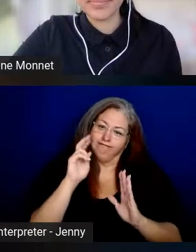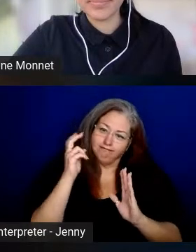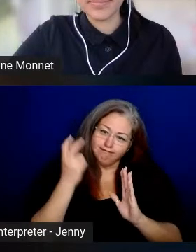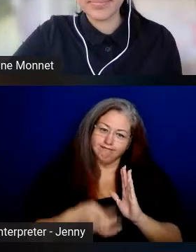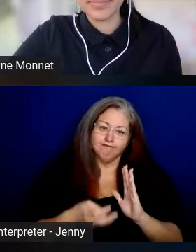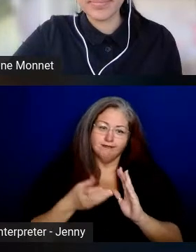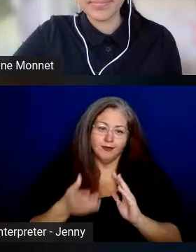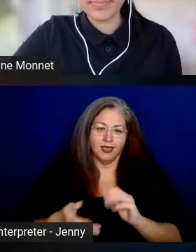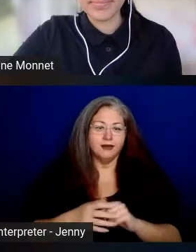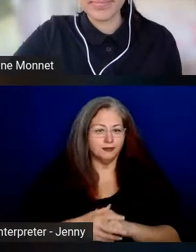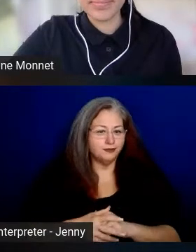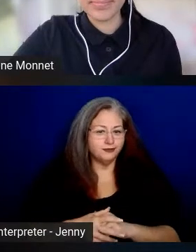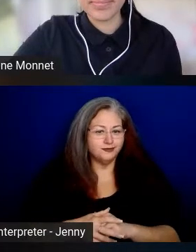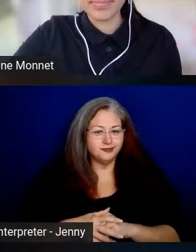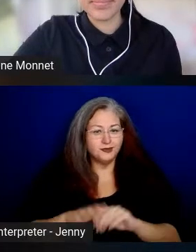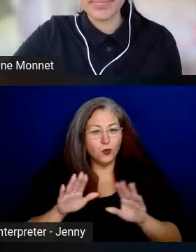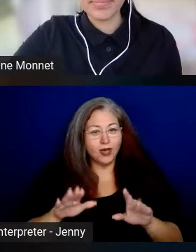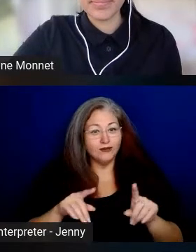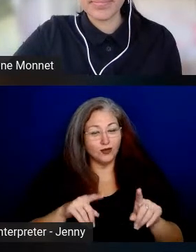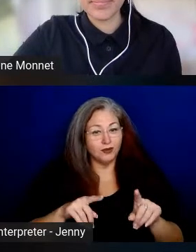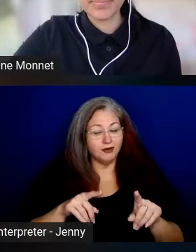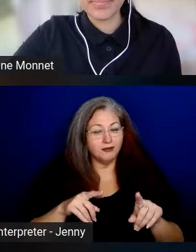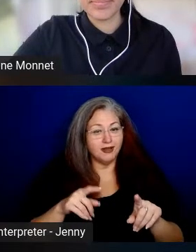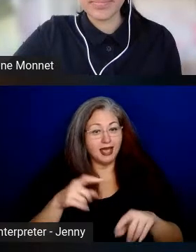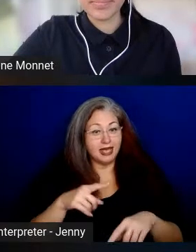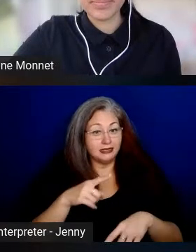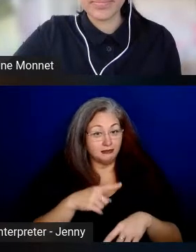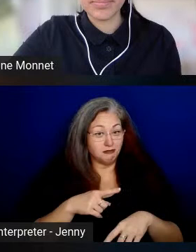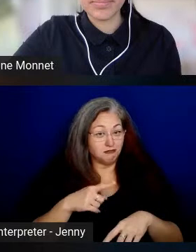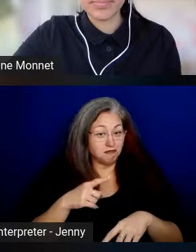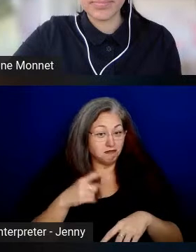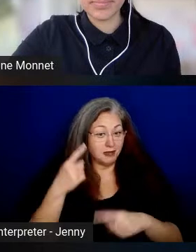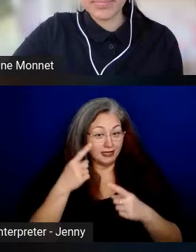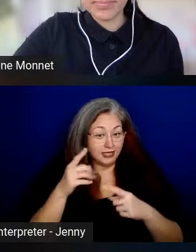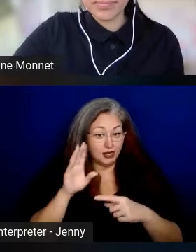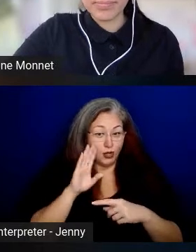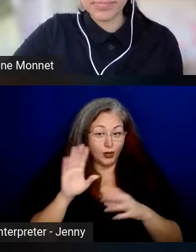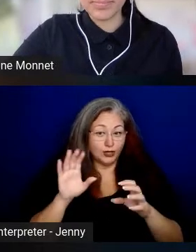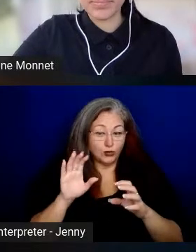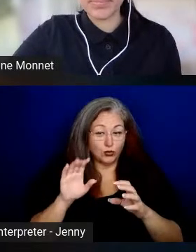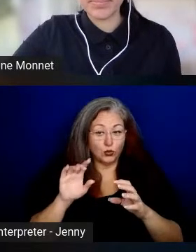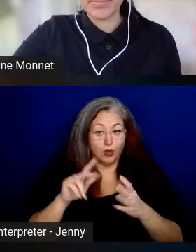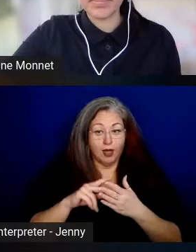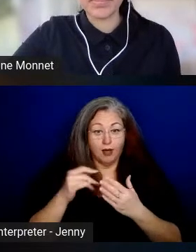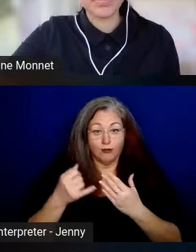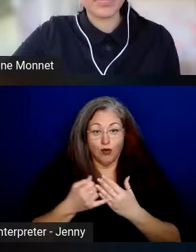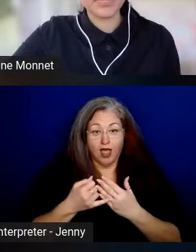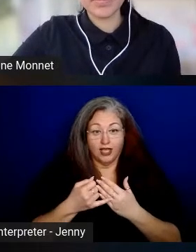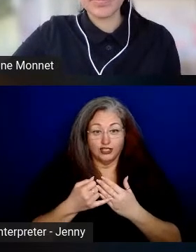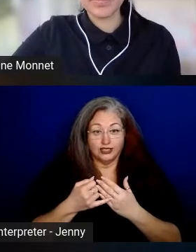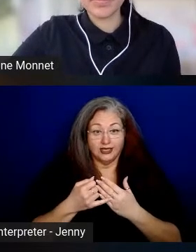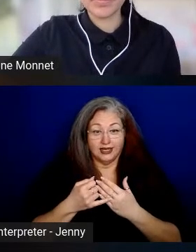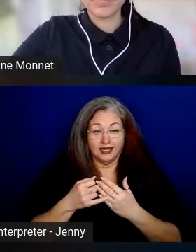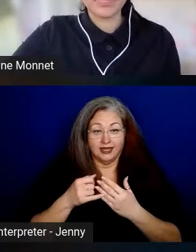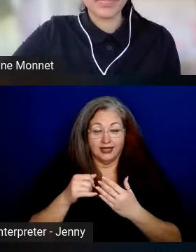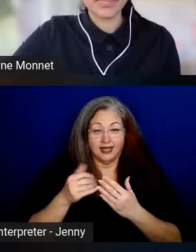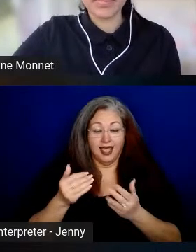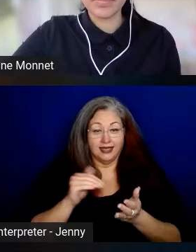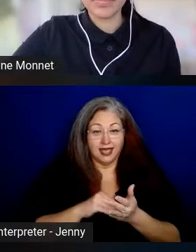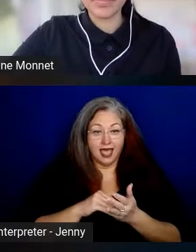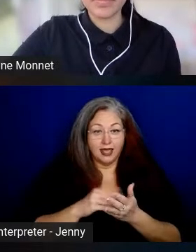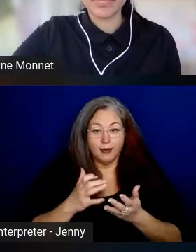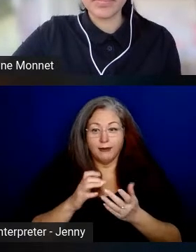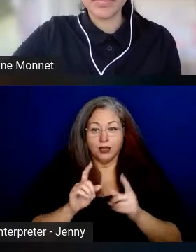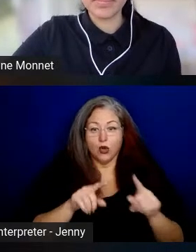That's wonderful. Would you ever consider doing a project of the size again, like, you know, another